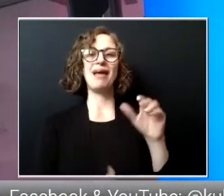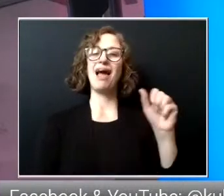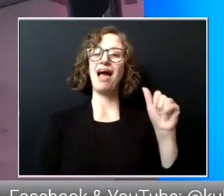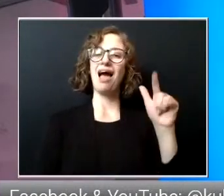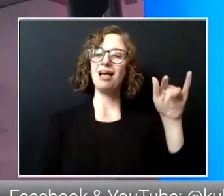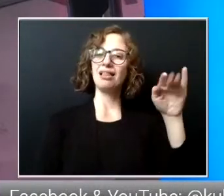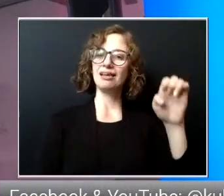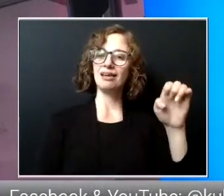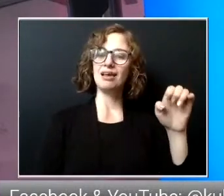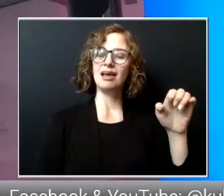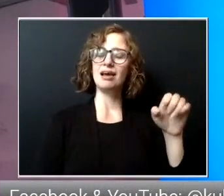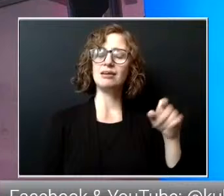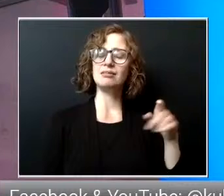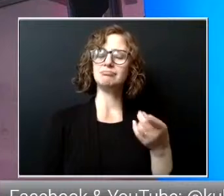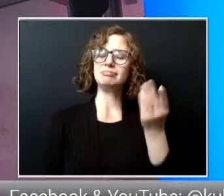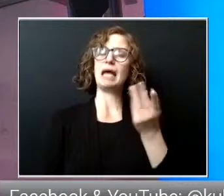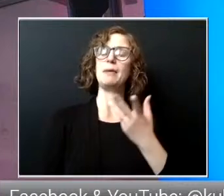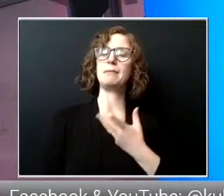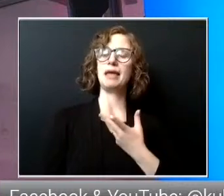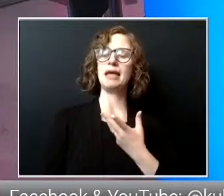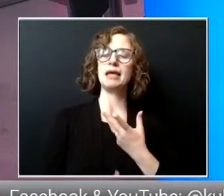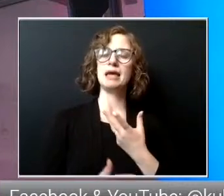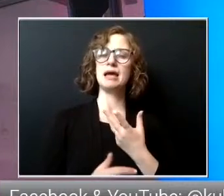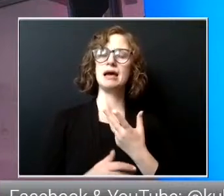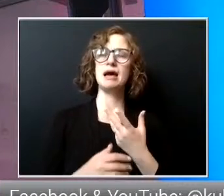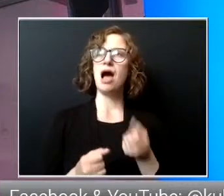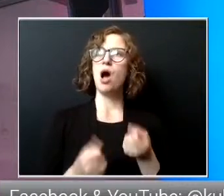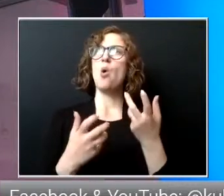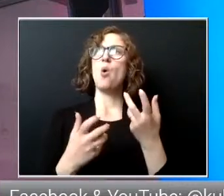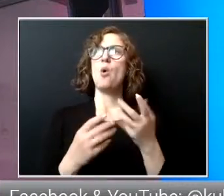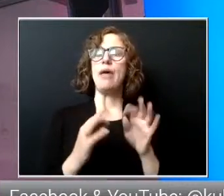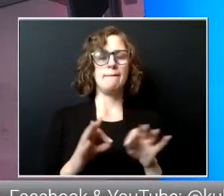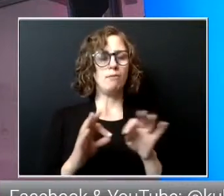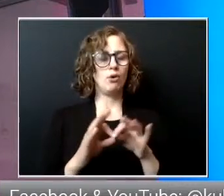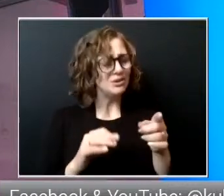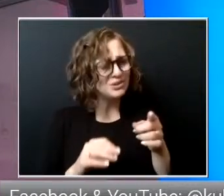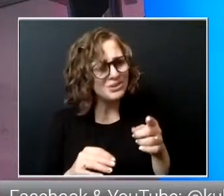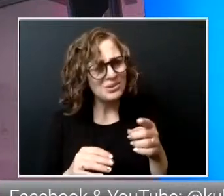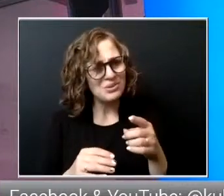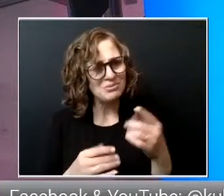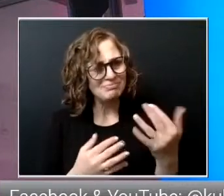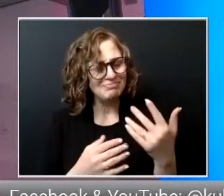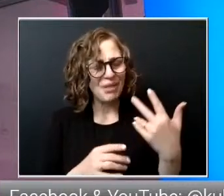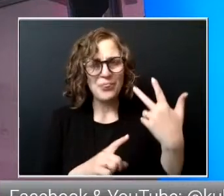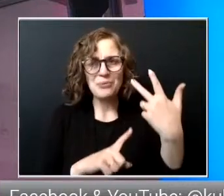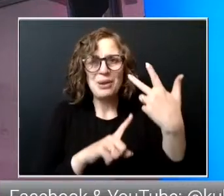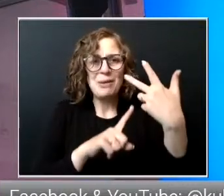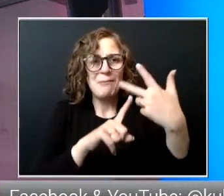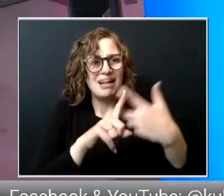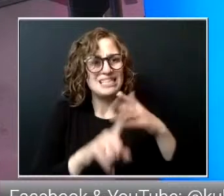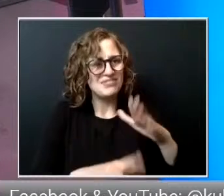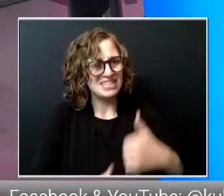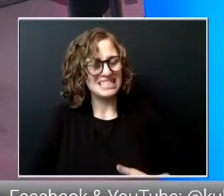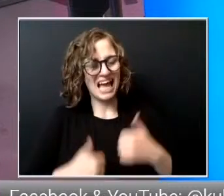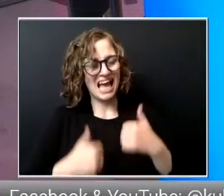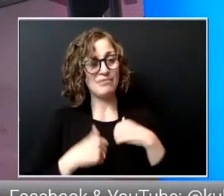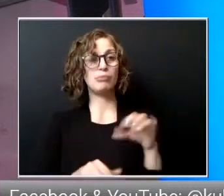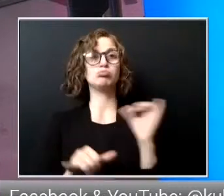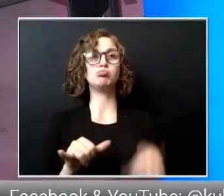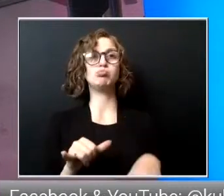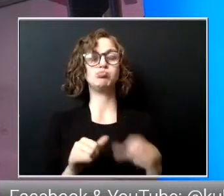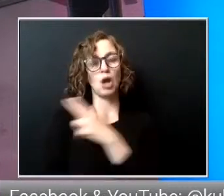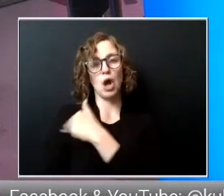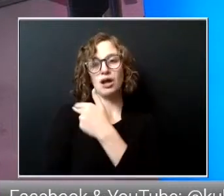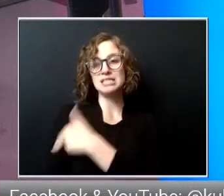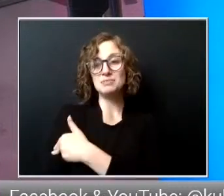to you? I mean, you spent the first 3 months, your baby did, first 3 months of his life in the hospital. We talked about all